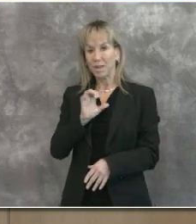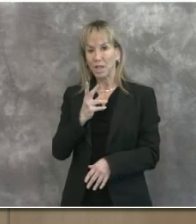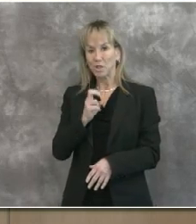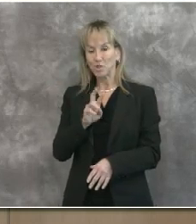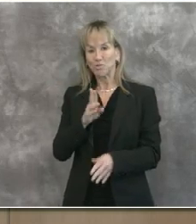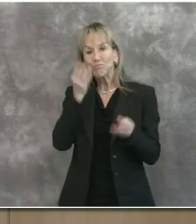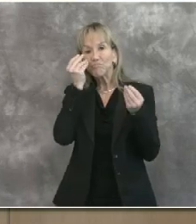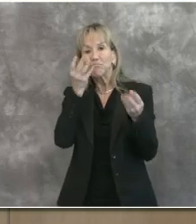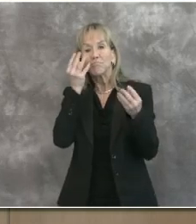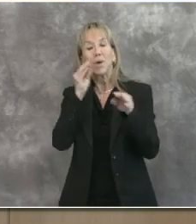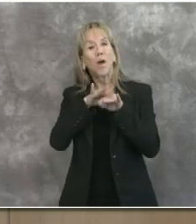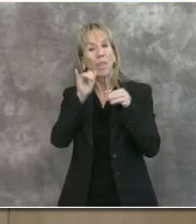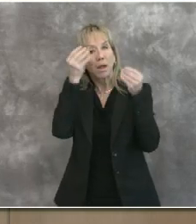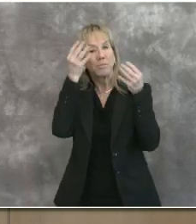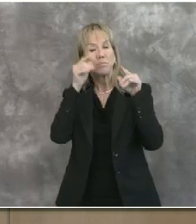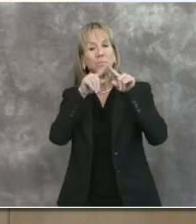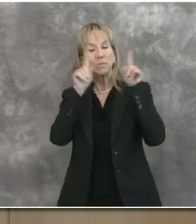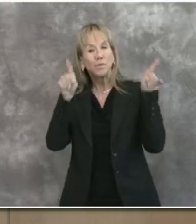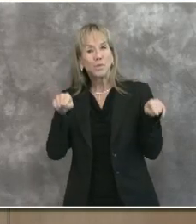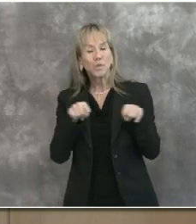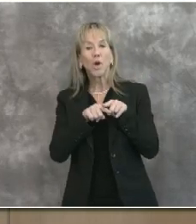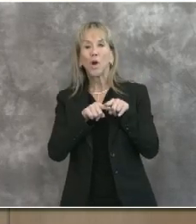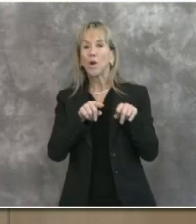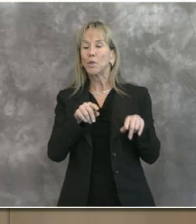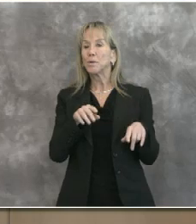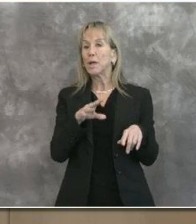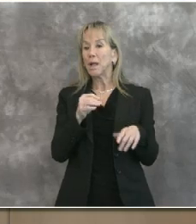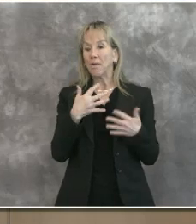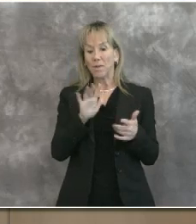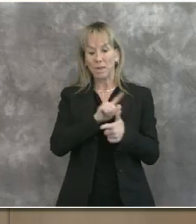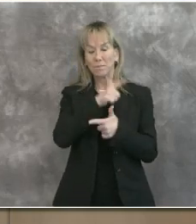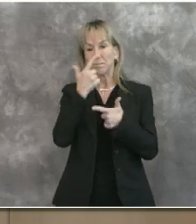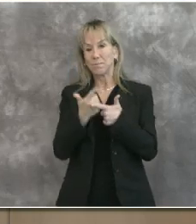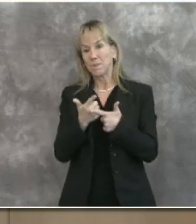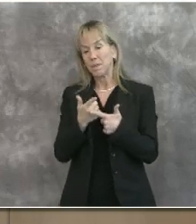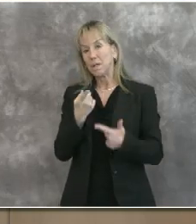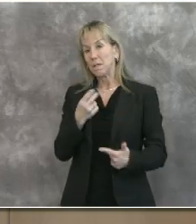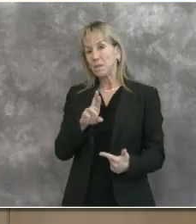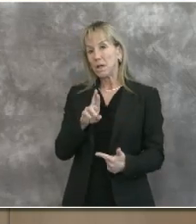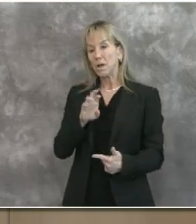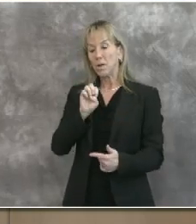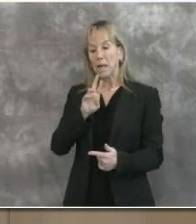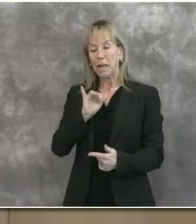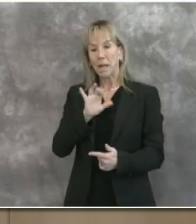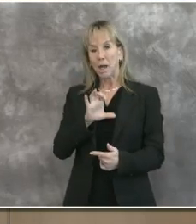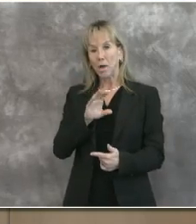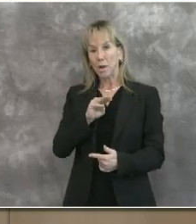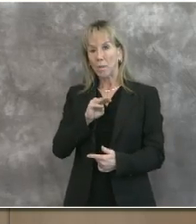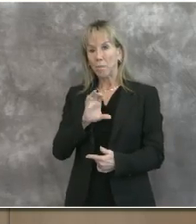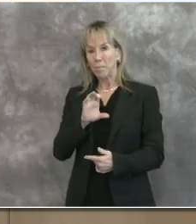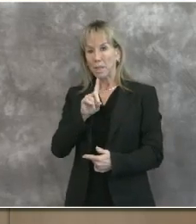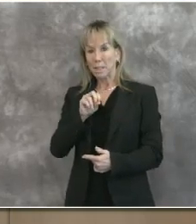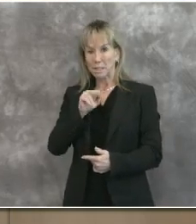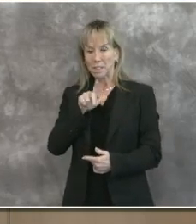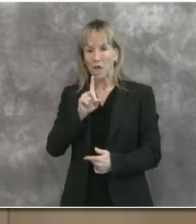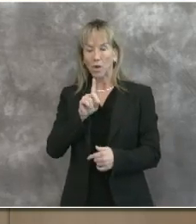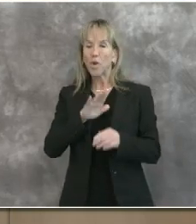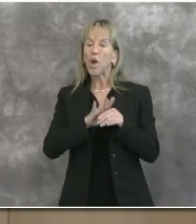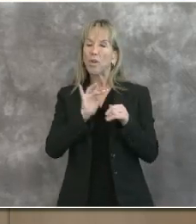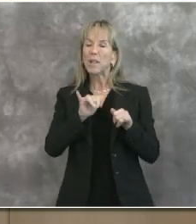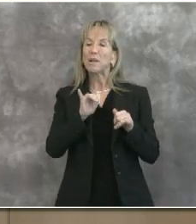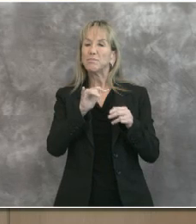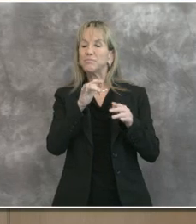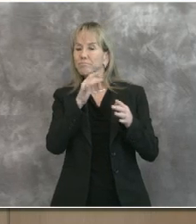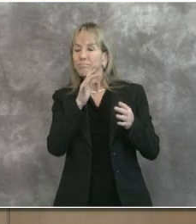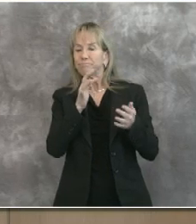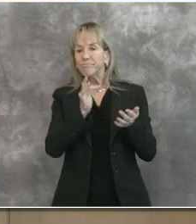our informational charts and graphs, and then from Dr. Eric McDonald on their update on our medical cases. But before we